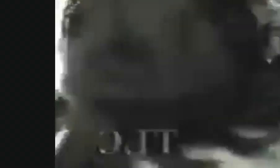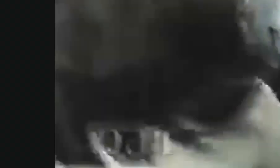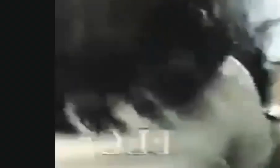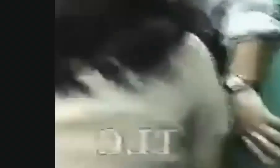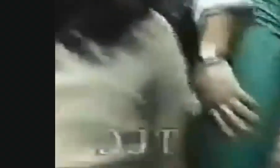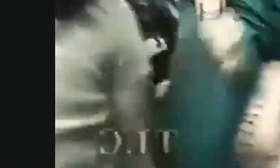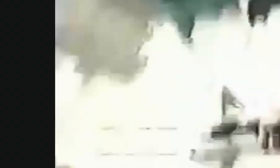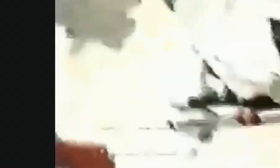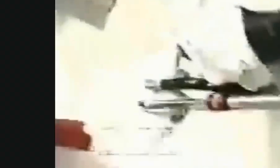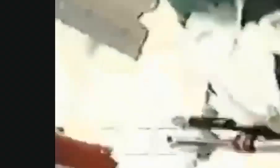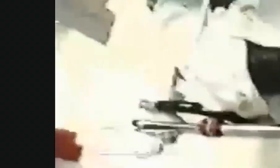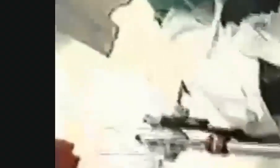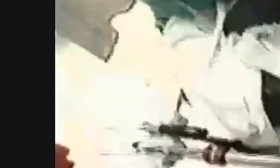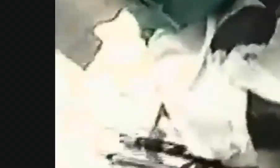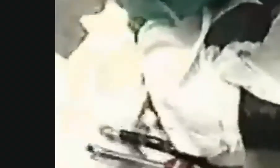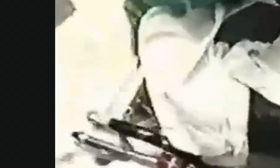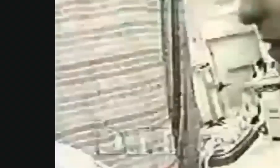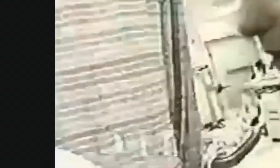Easy does it, friend.